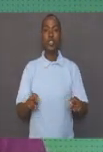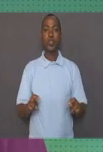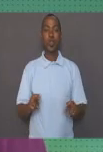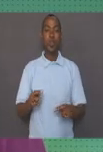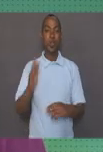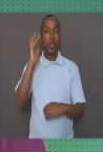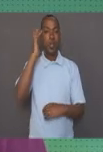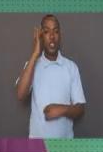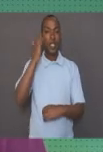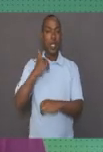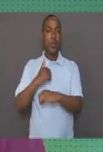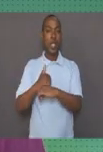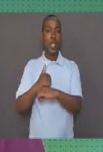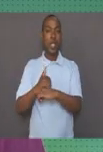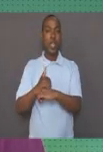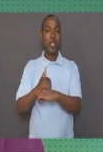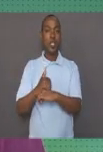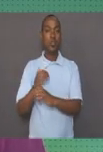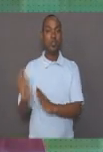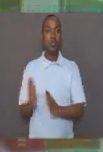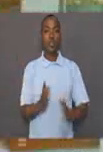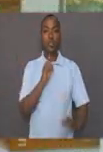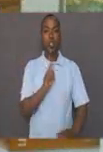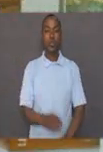immunology and viral diseases.